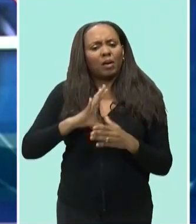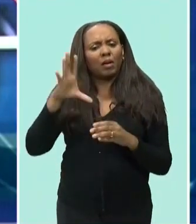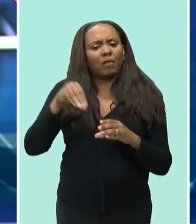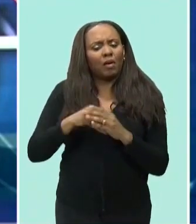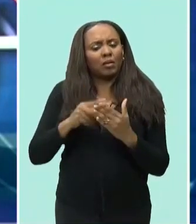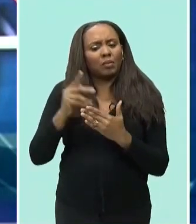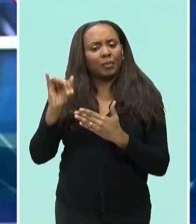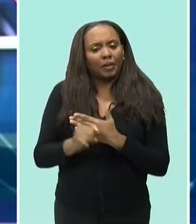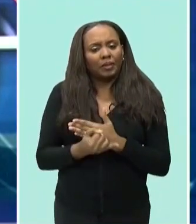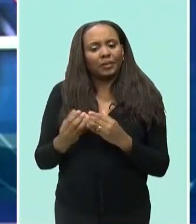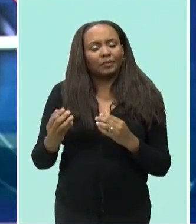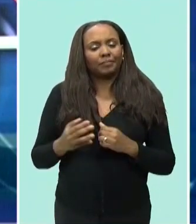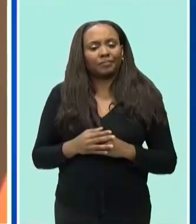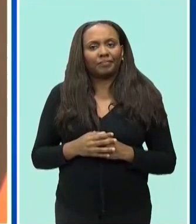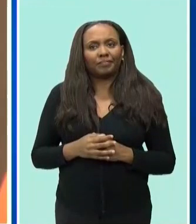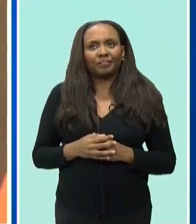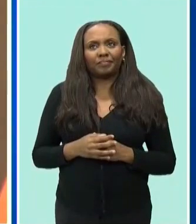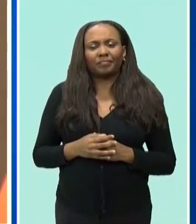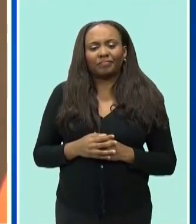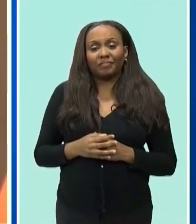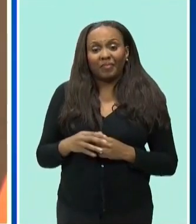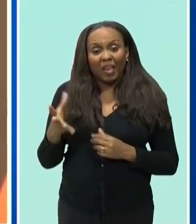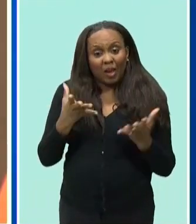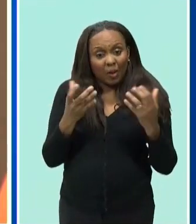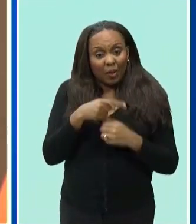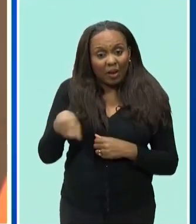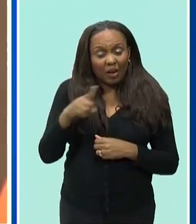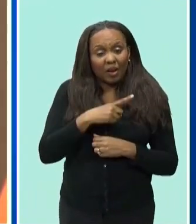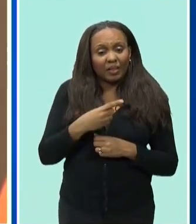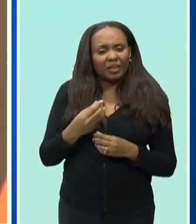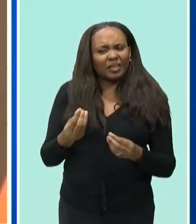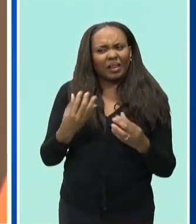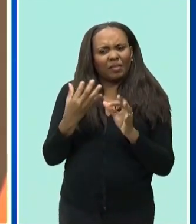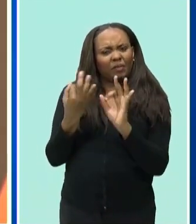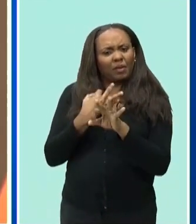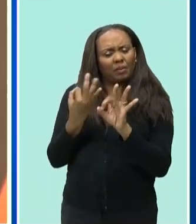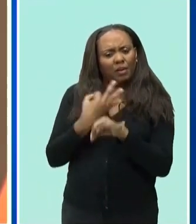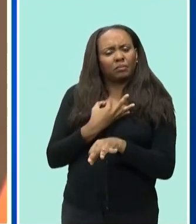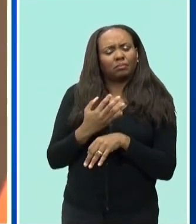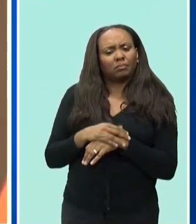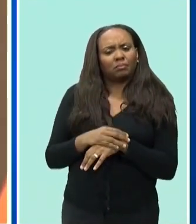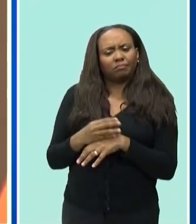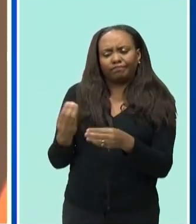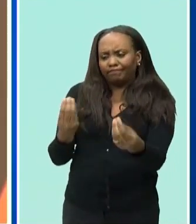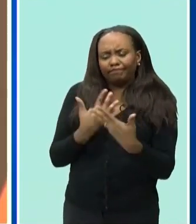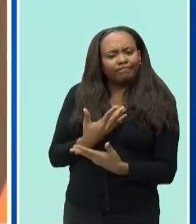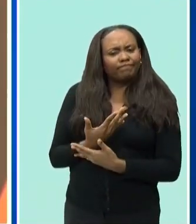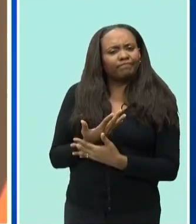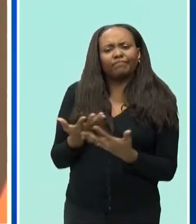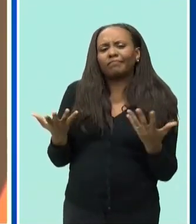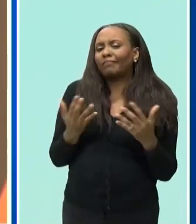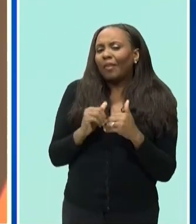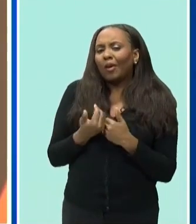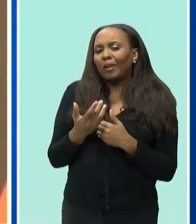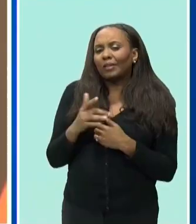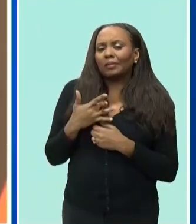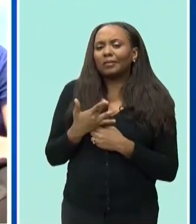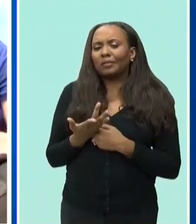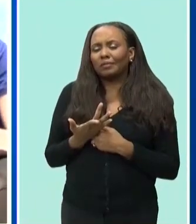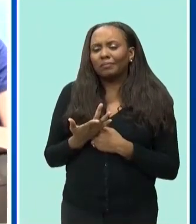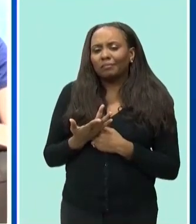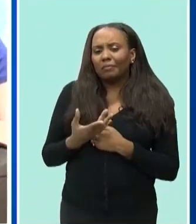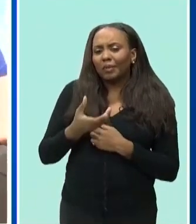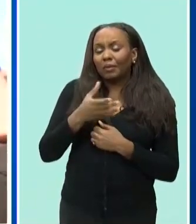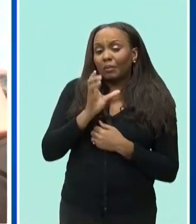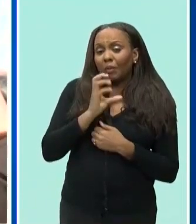in that project. Give us some feedback over the next couple of weeks as you journey through the Wednesday Water Day. How